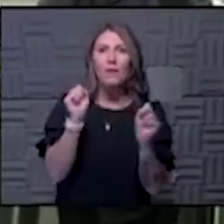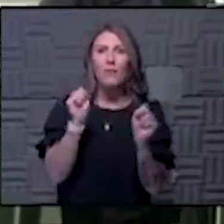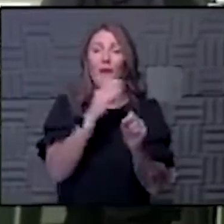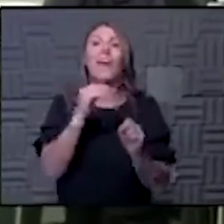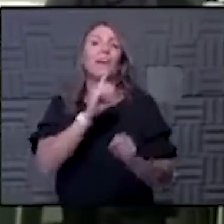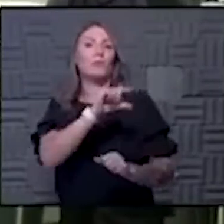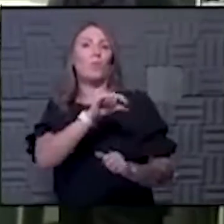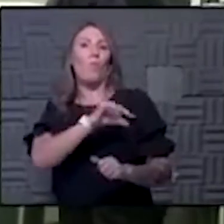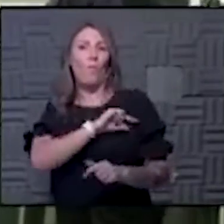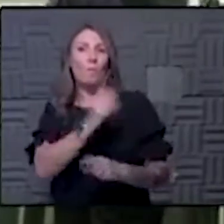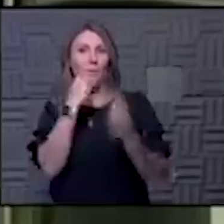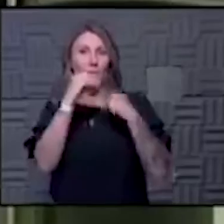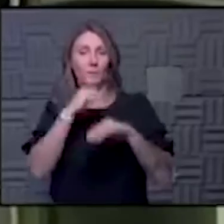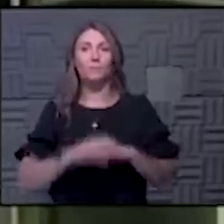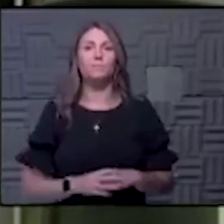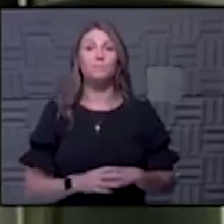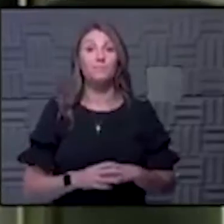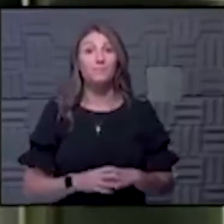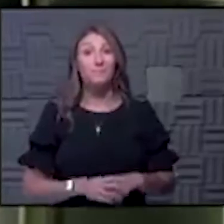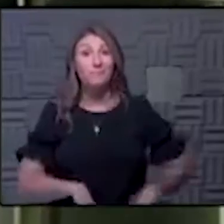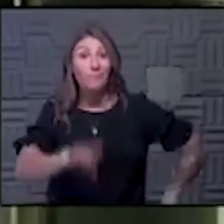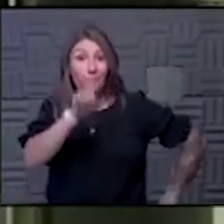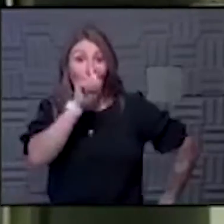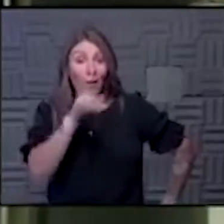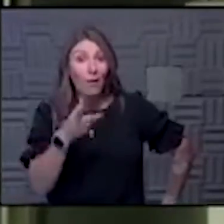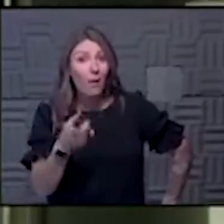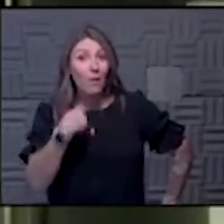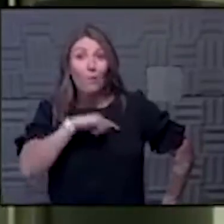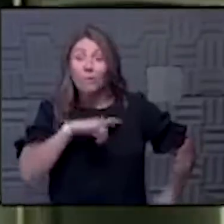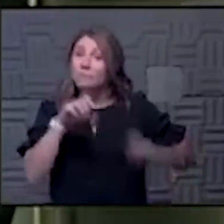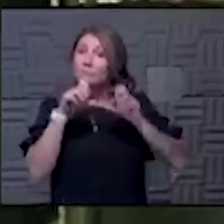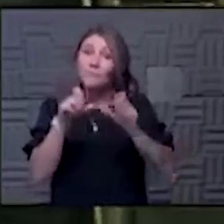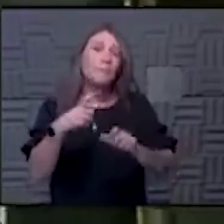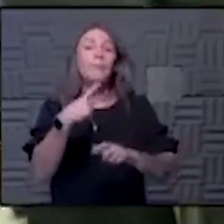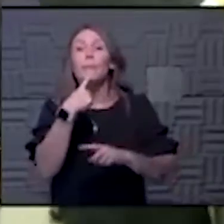needs. And Hawk, we keep saying it, but the